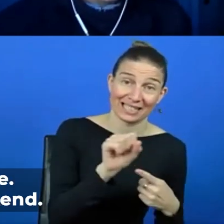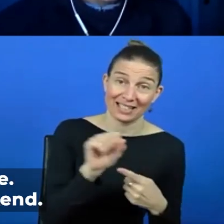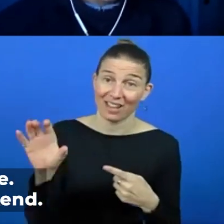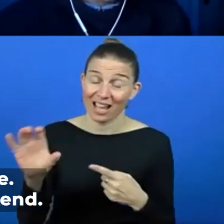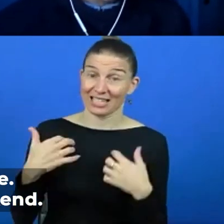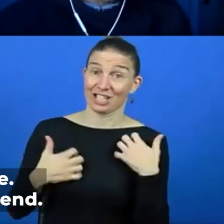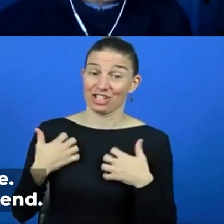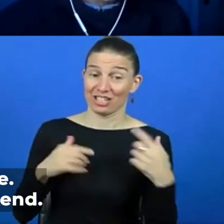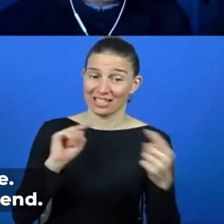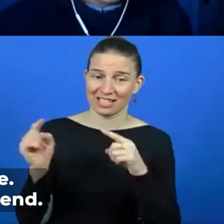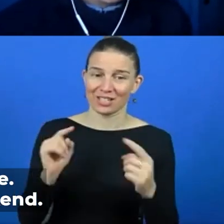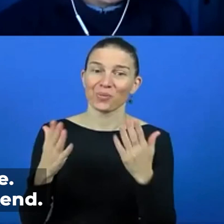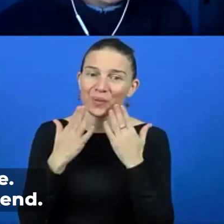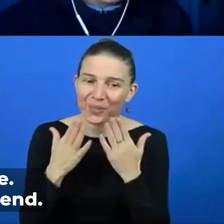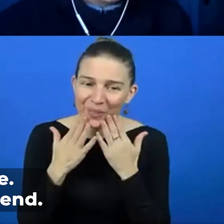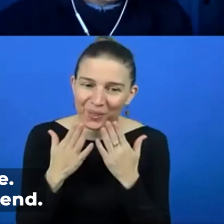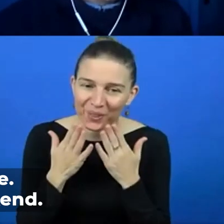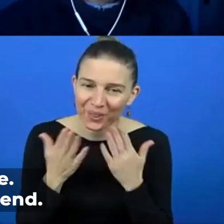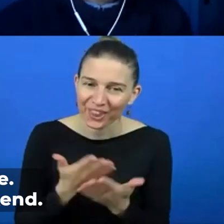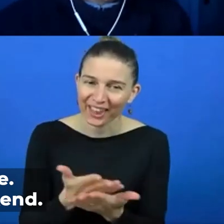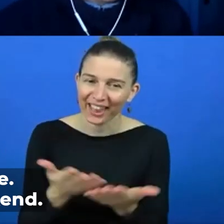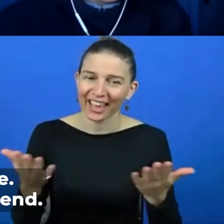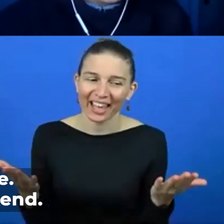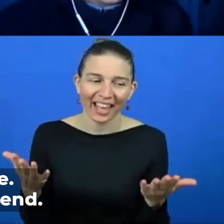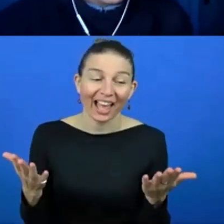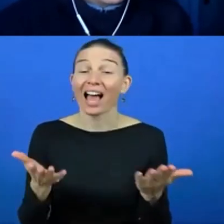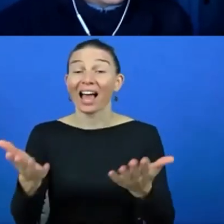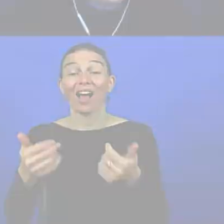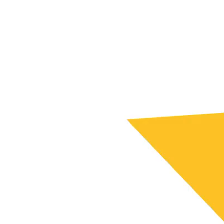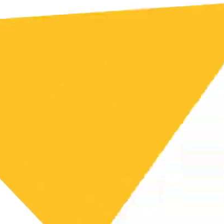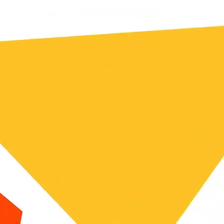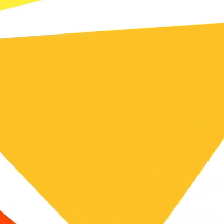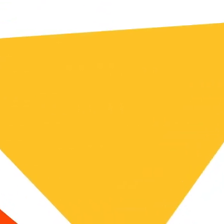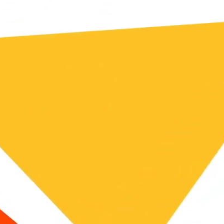discussion. So thank you, everyone. And yes, and have a good weekend.